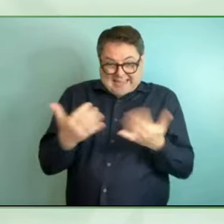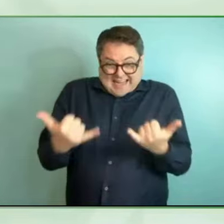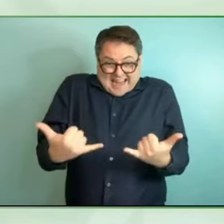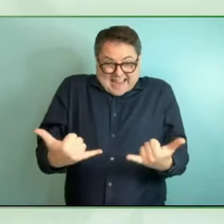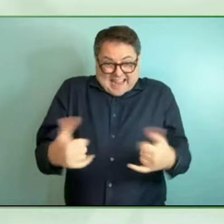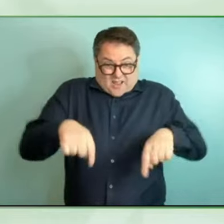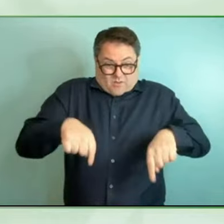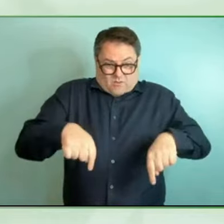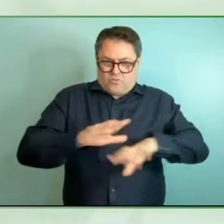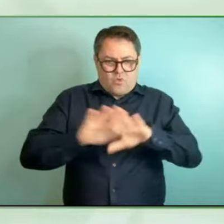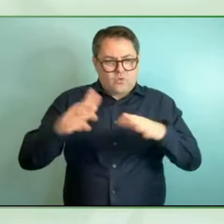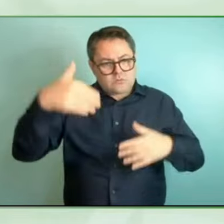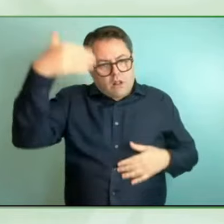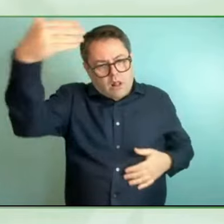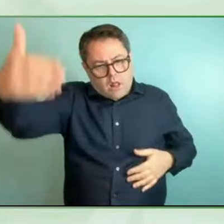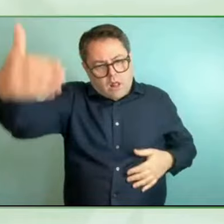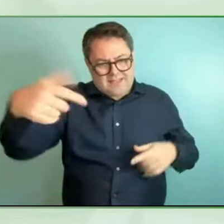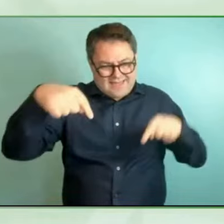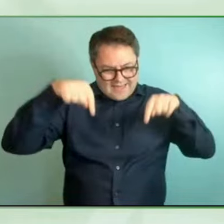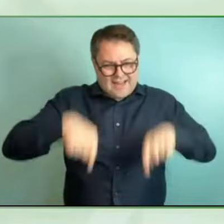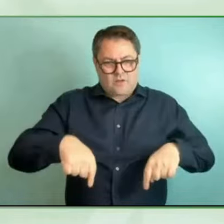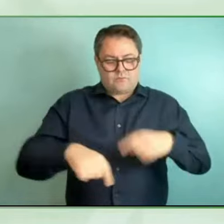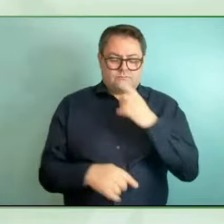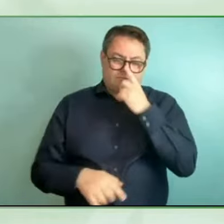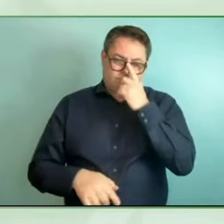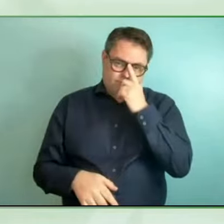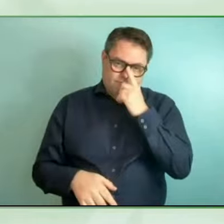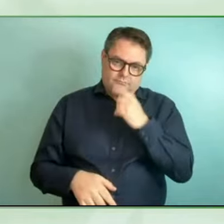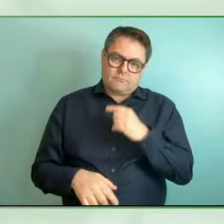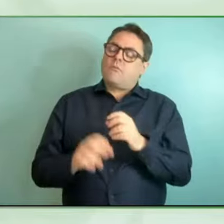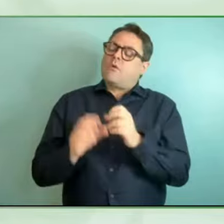Okay, so what happens when you sign the declaration?